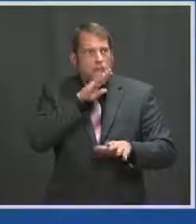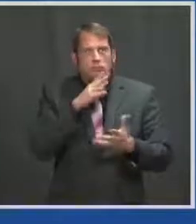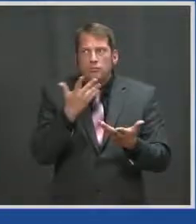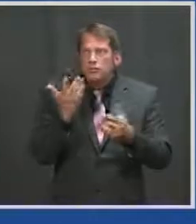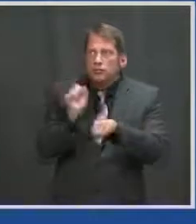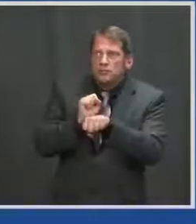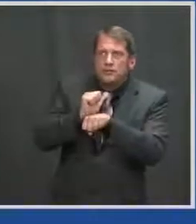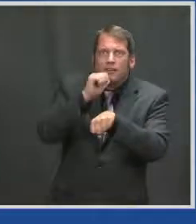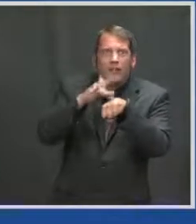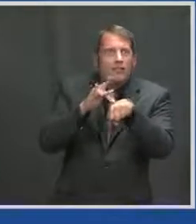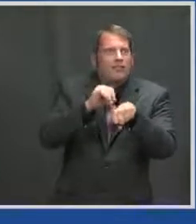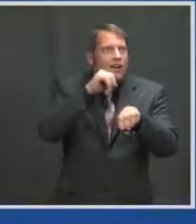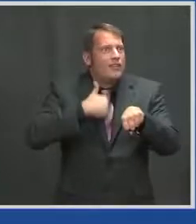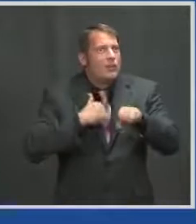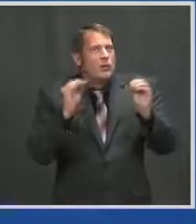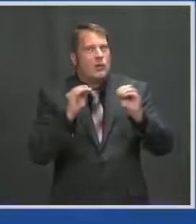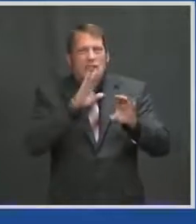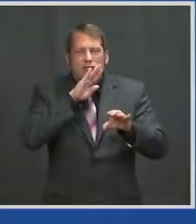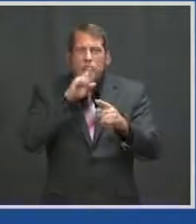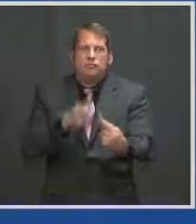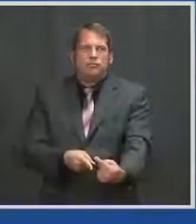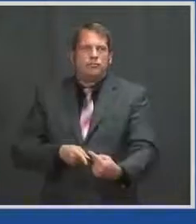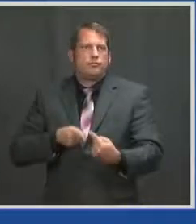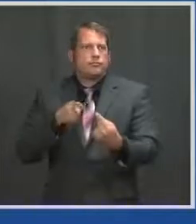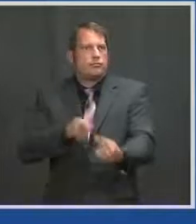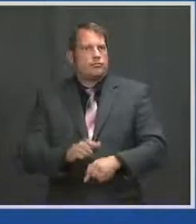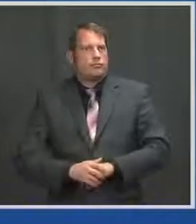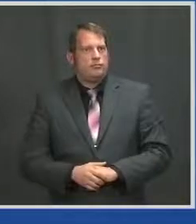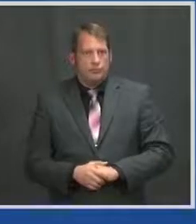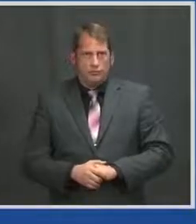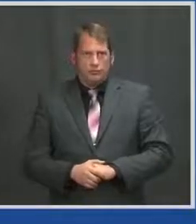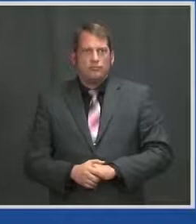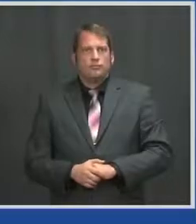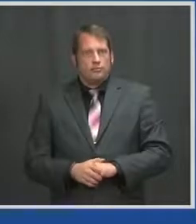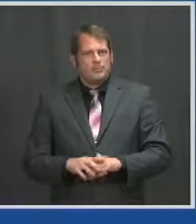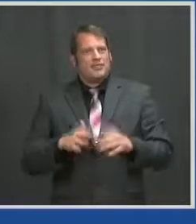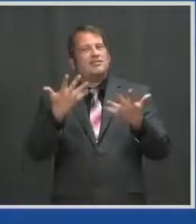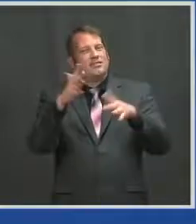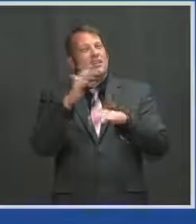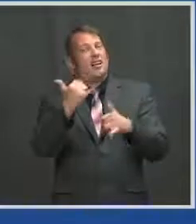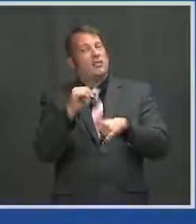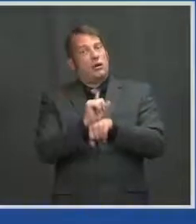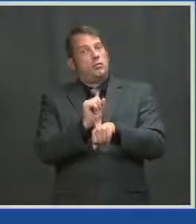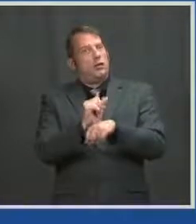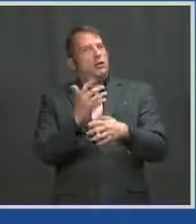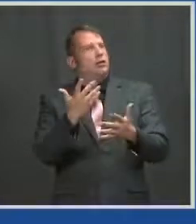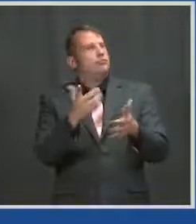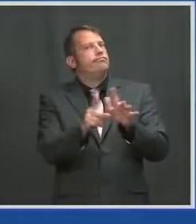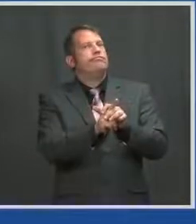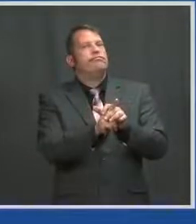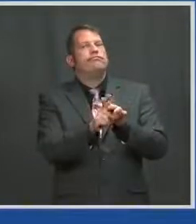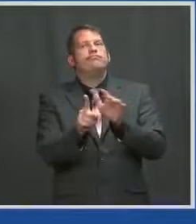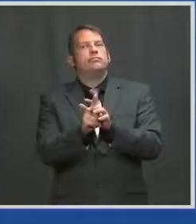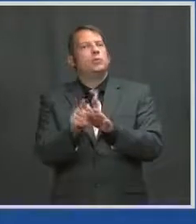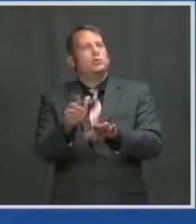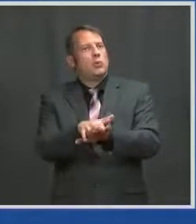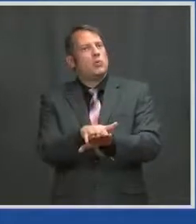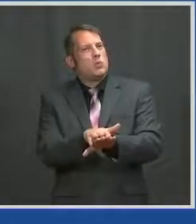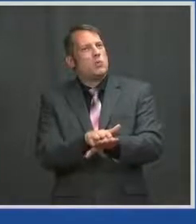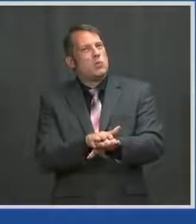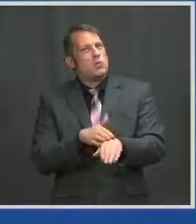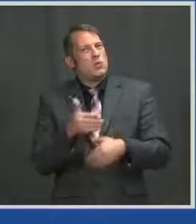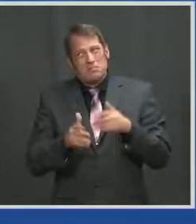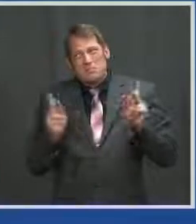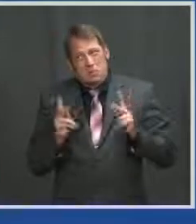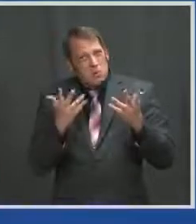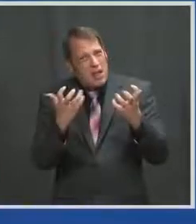back, there's still millions of people out there looking for work. And the idea that they don't want to work, most middle-class, working-class people that I